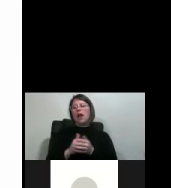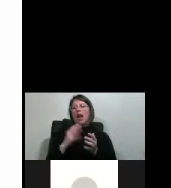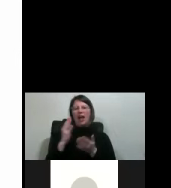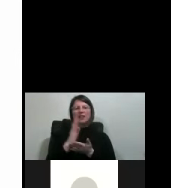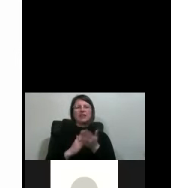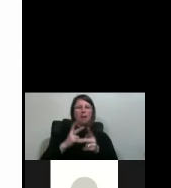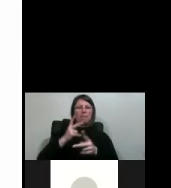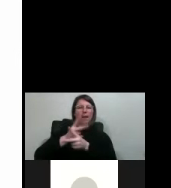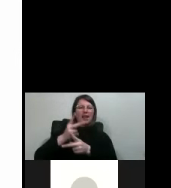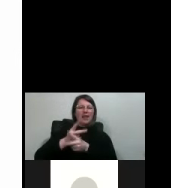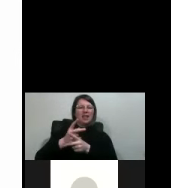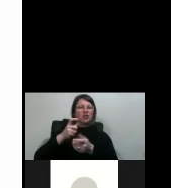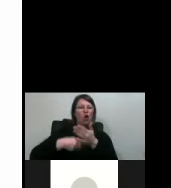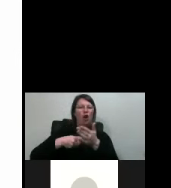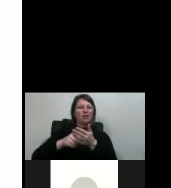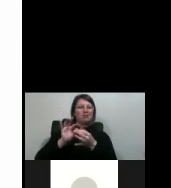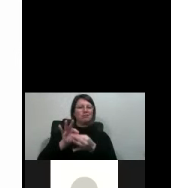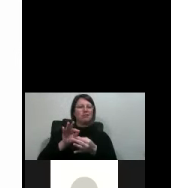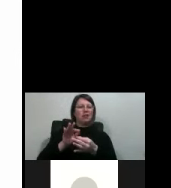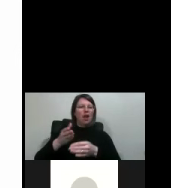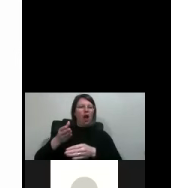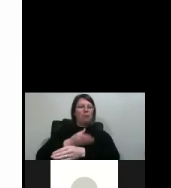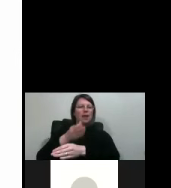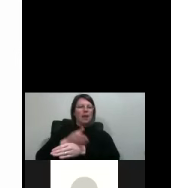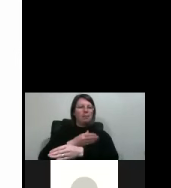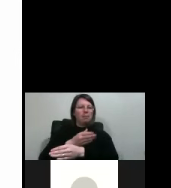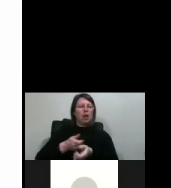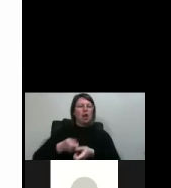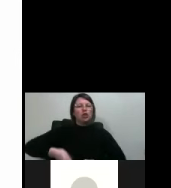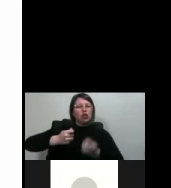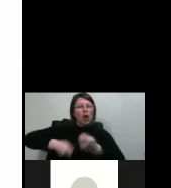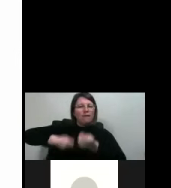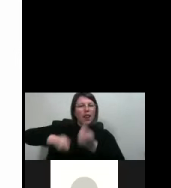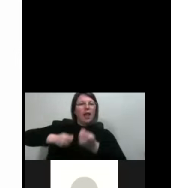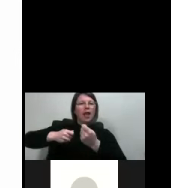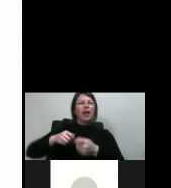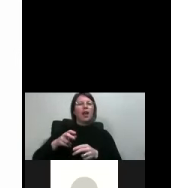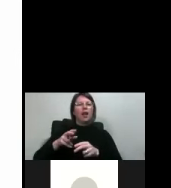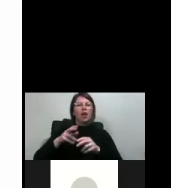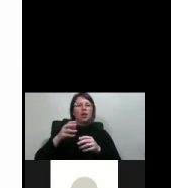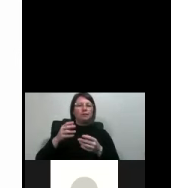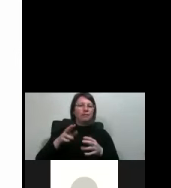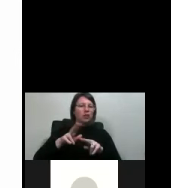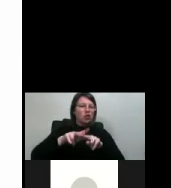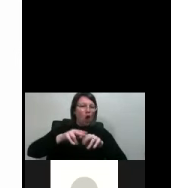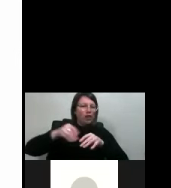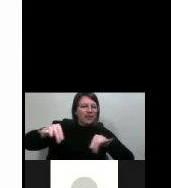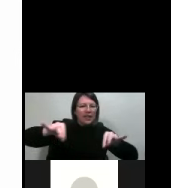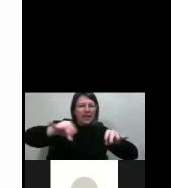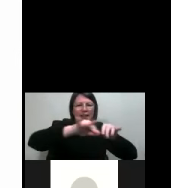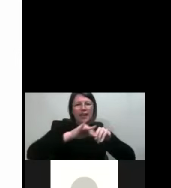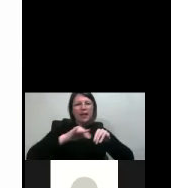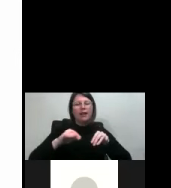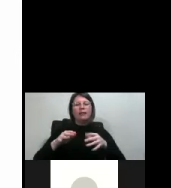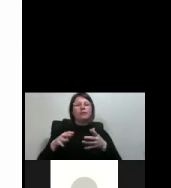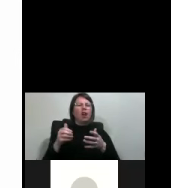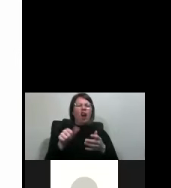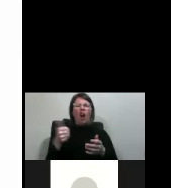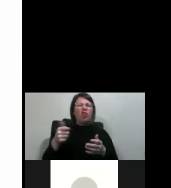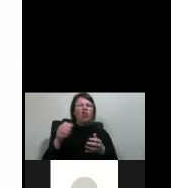maintenance costs for upkeep, shoveling, salting, etc. So there are some costs associated with it.